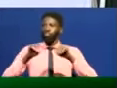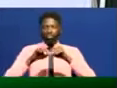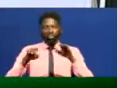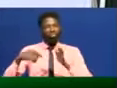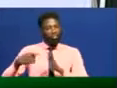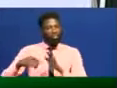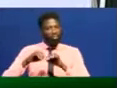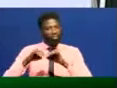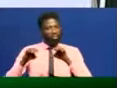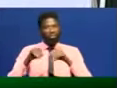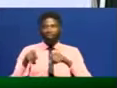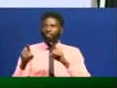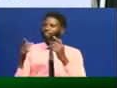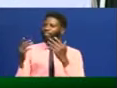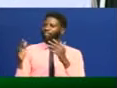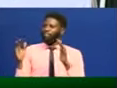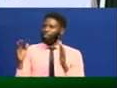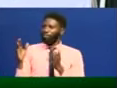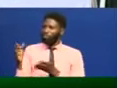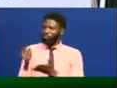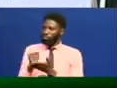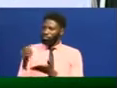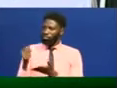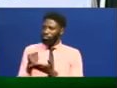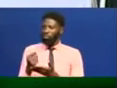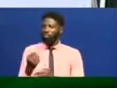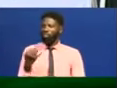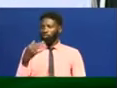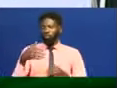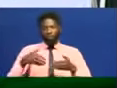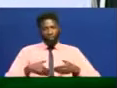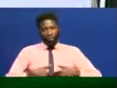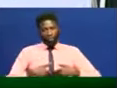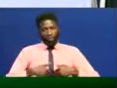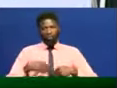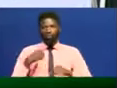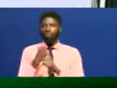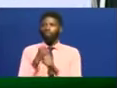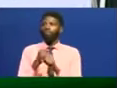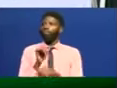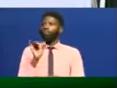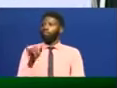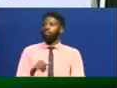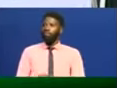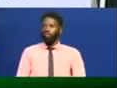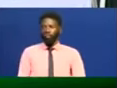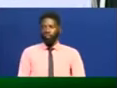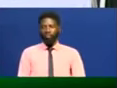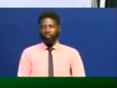mass production. He has already employed 3 youth in this production.